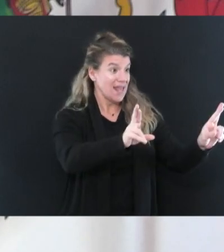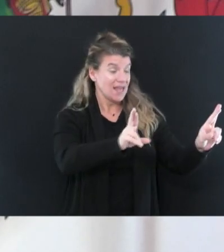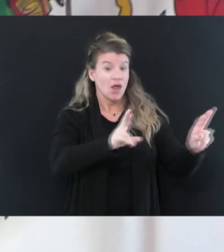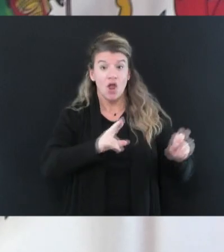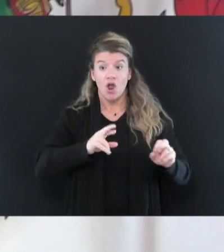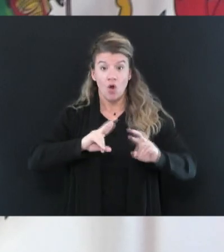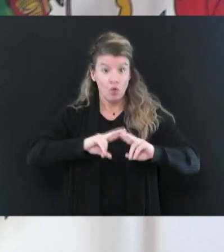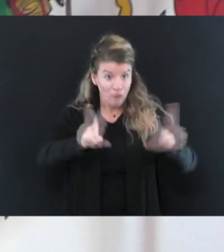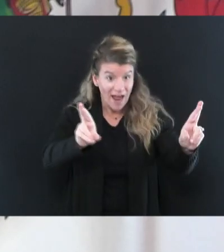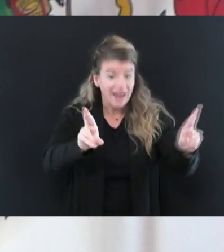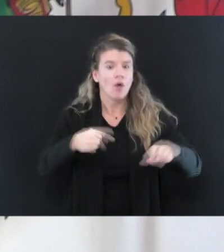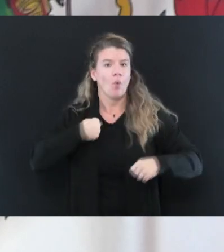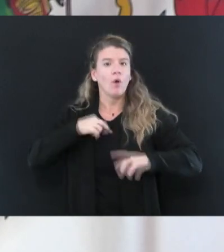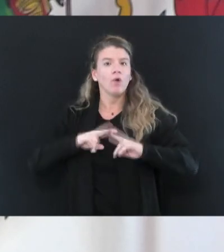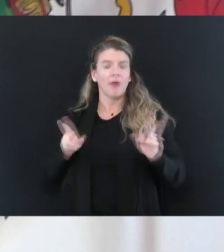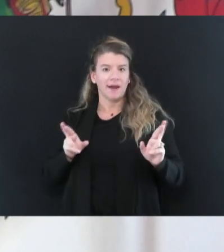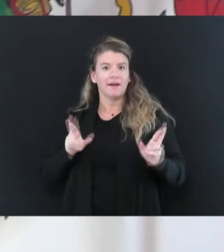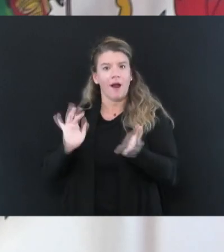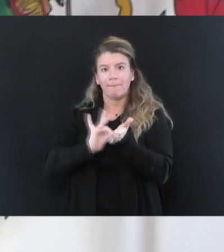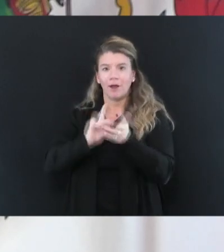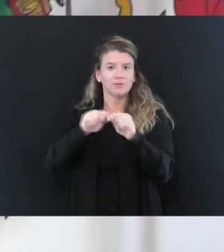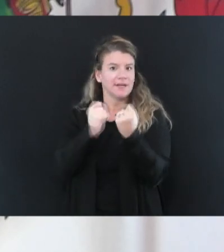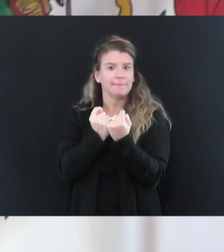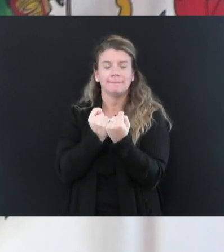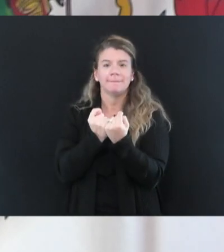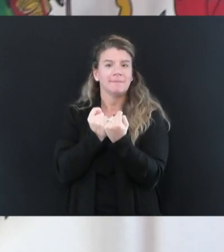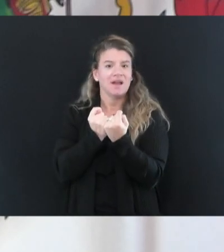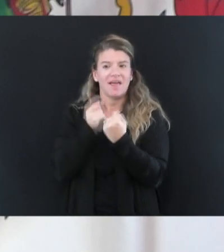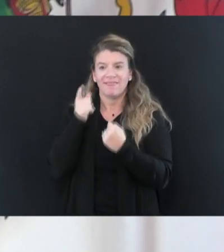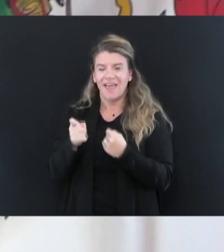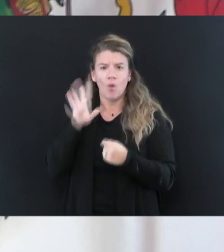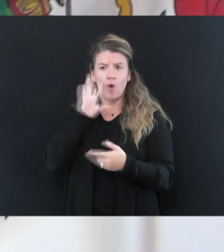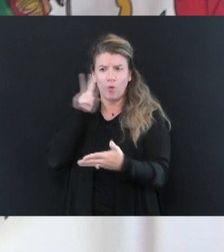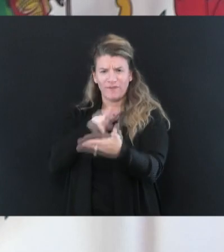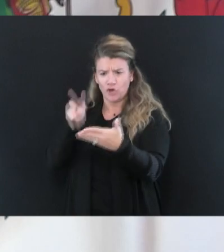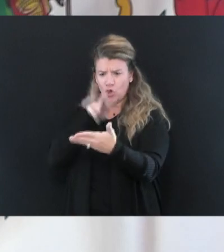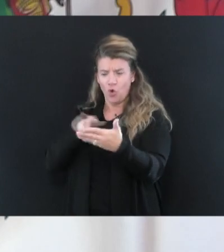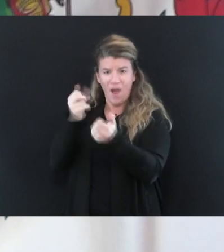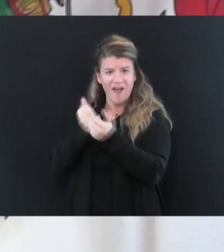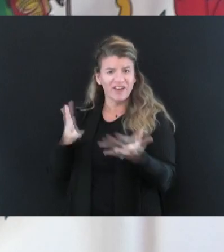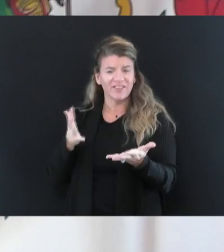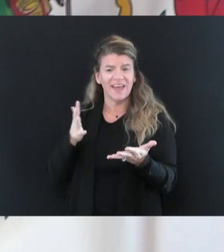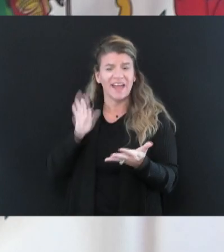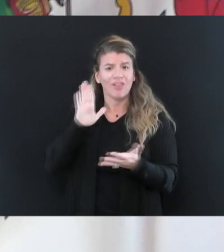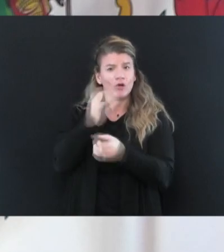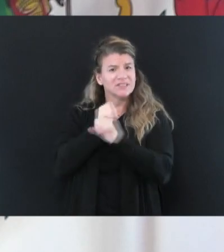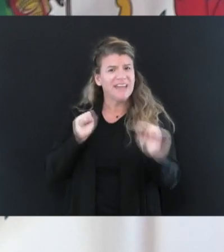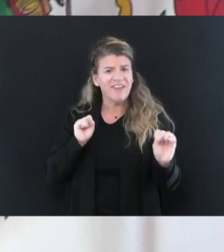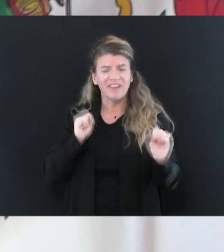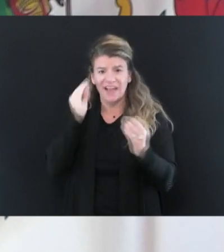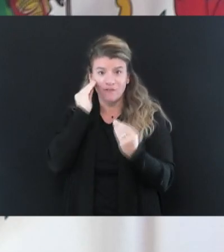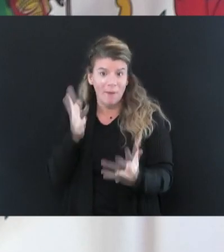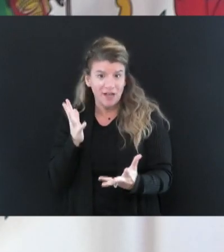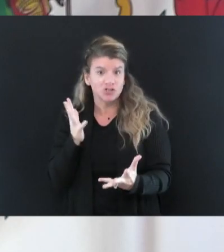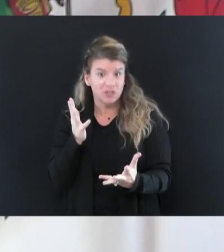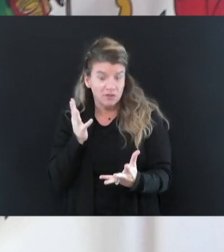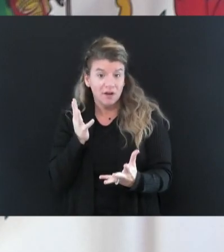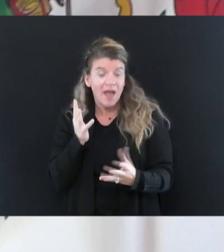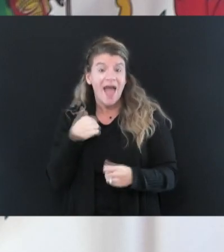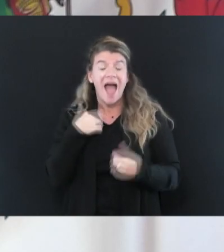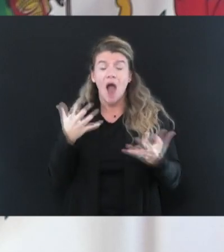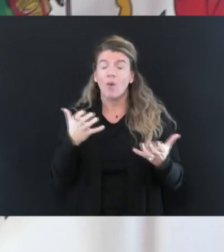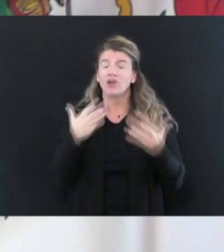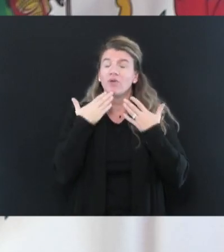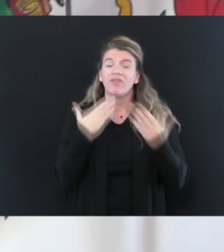is ready, our medical experts will be reviewing the data on its safety. I want to